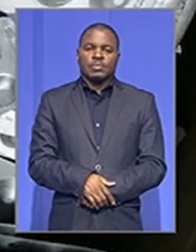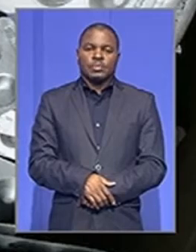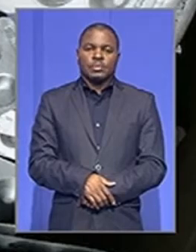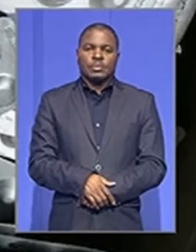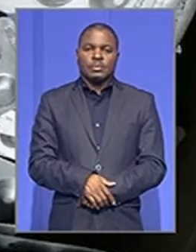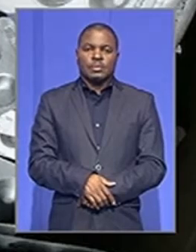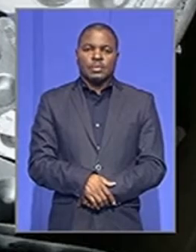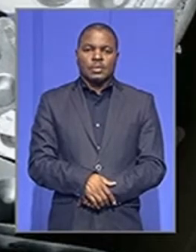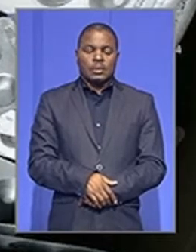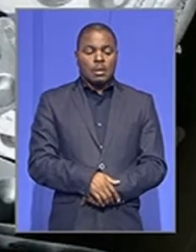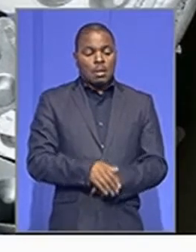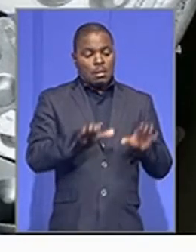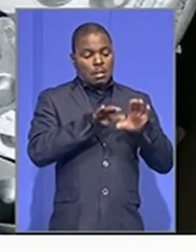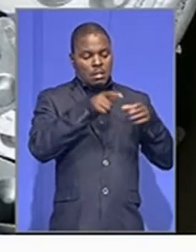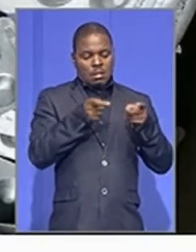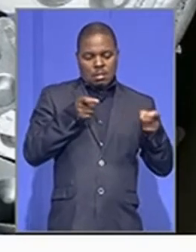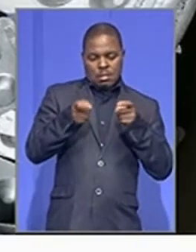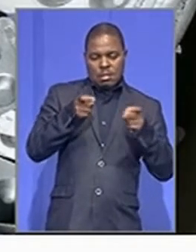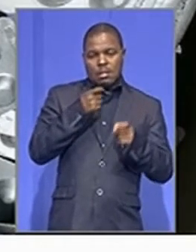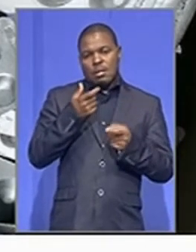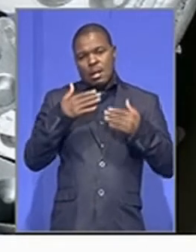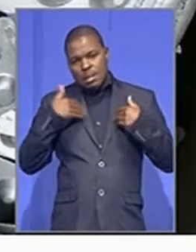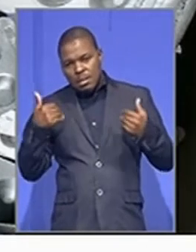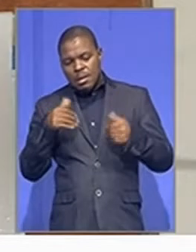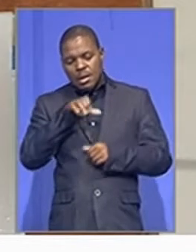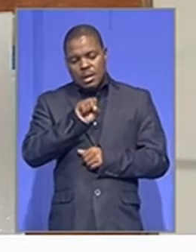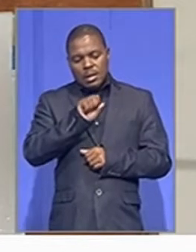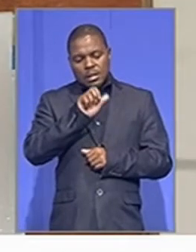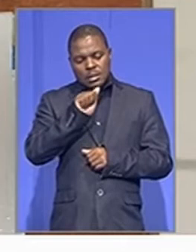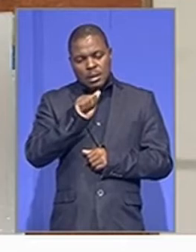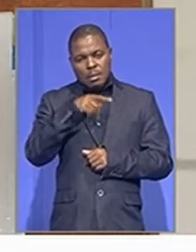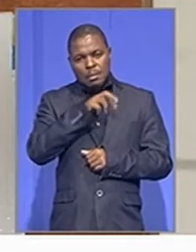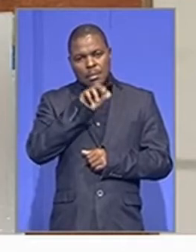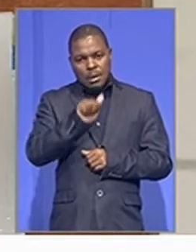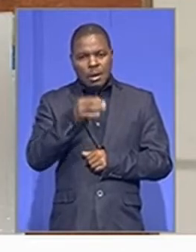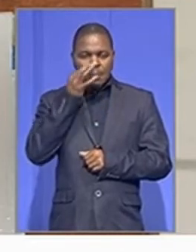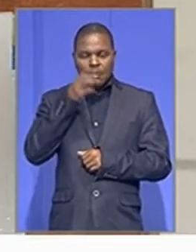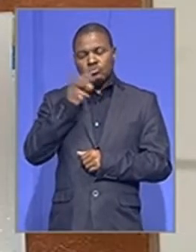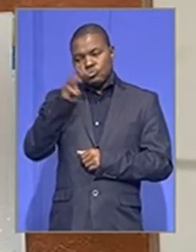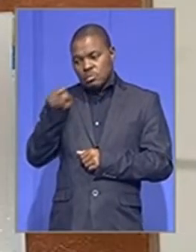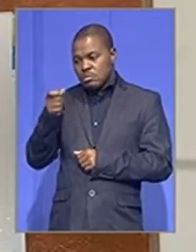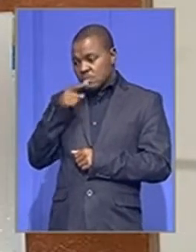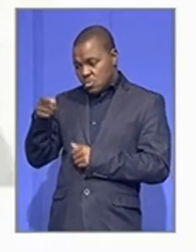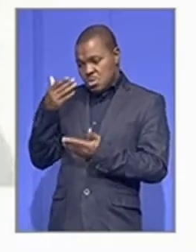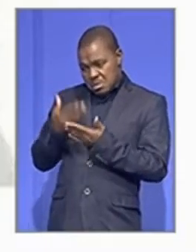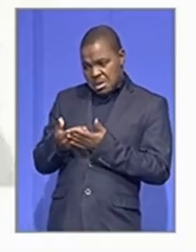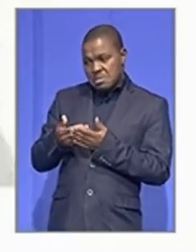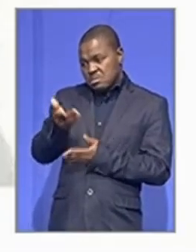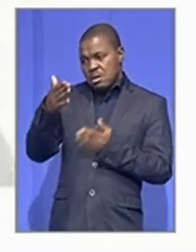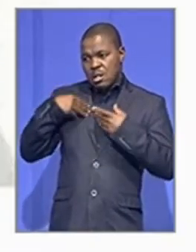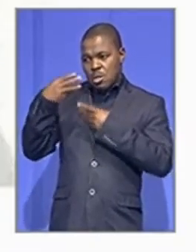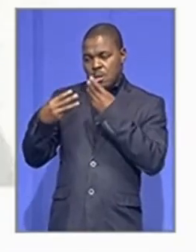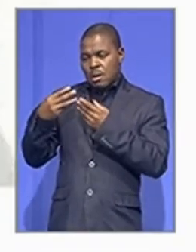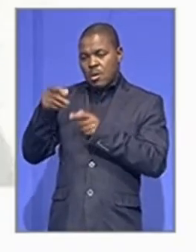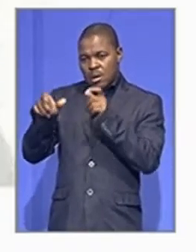ga e sale lekala la go laola ditsweletsa tsa lephelo SAPRA le tsebiše go šomišwa ka tlhokomelo ga dipilisi tša Ivermectin ke bašomi ba tša maphelo go tlhatlhobeng